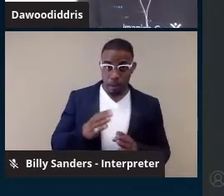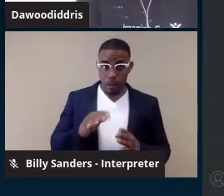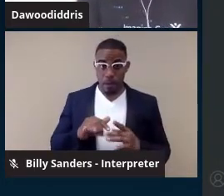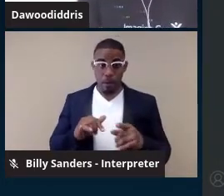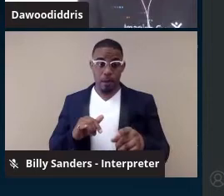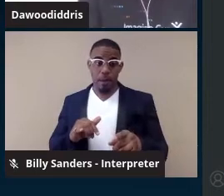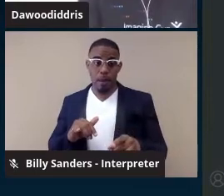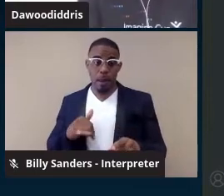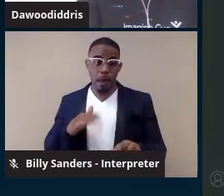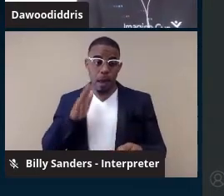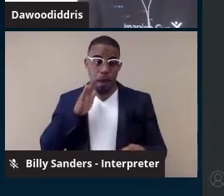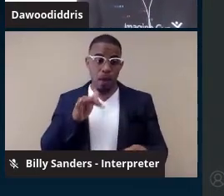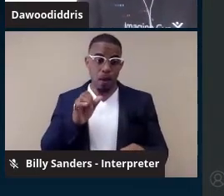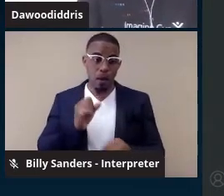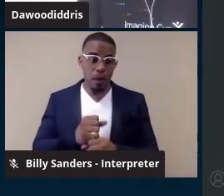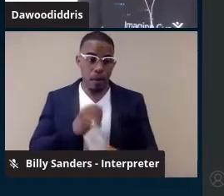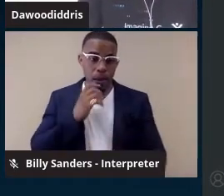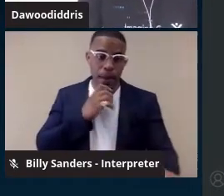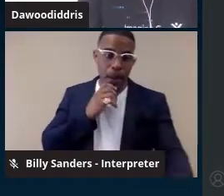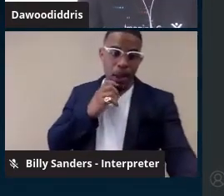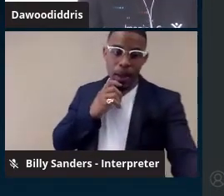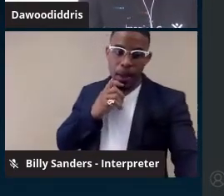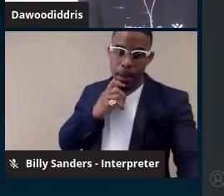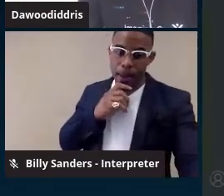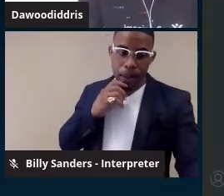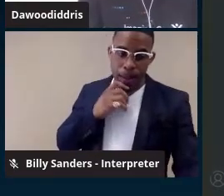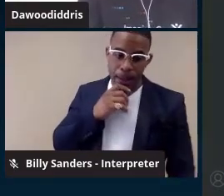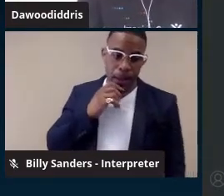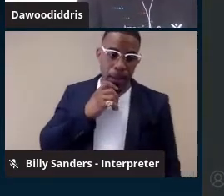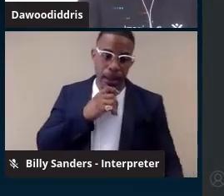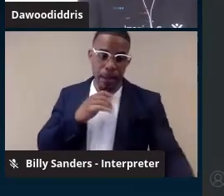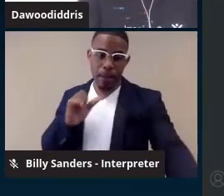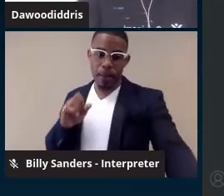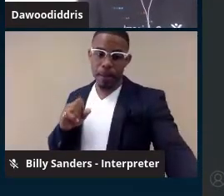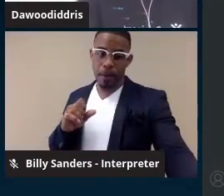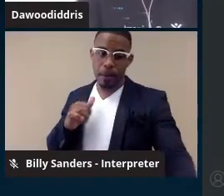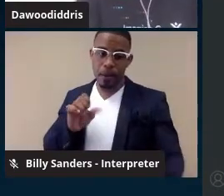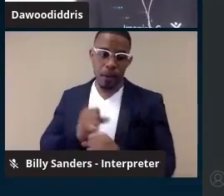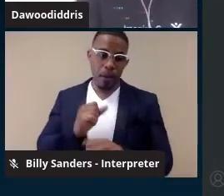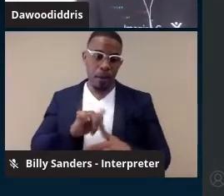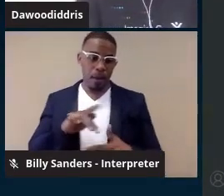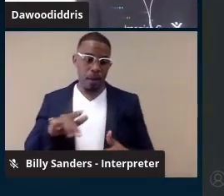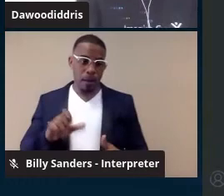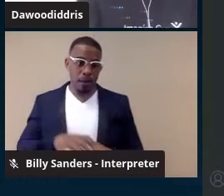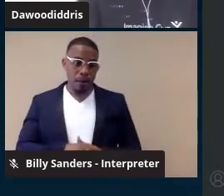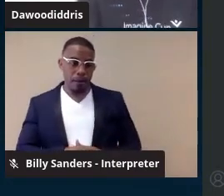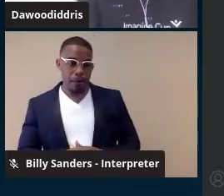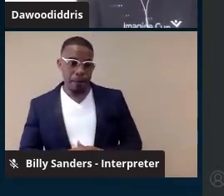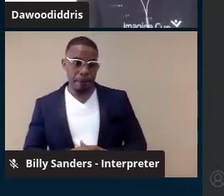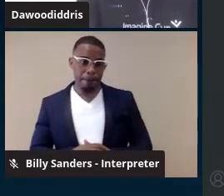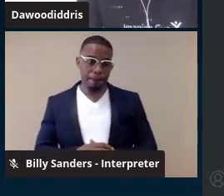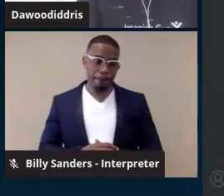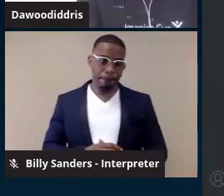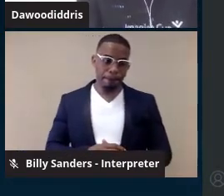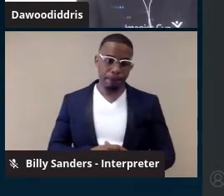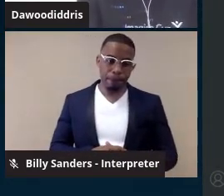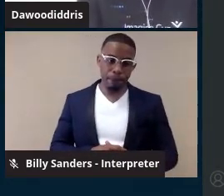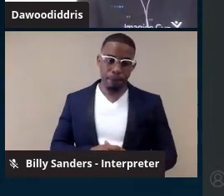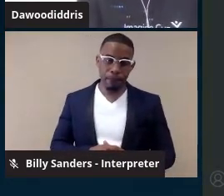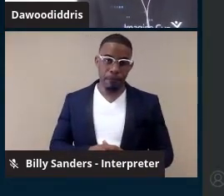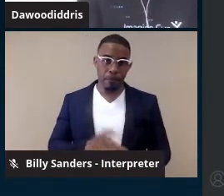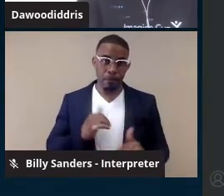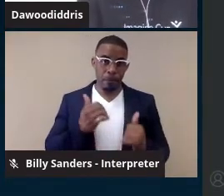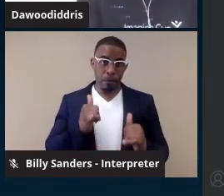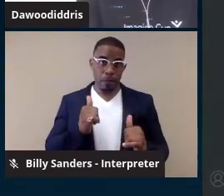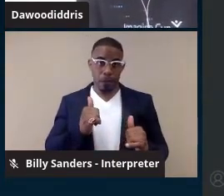in, I will create a variable called body parser, and I'll